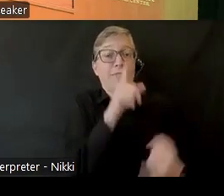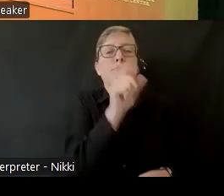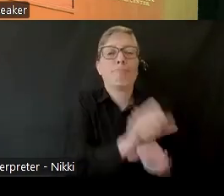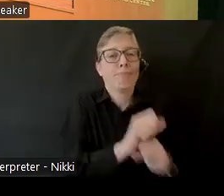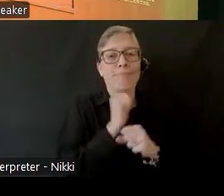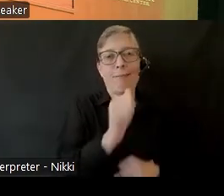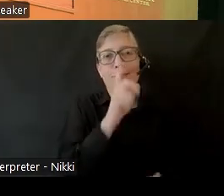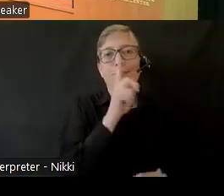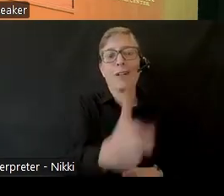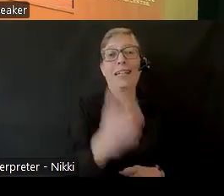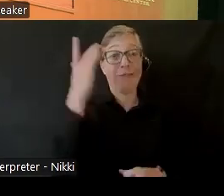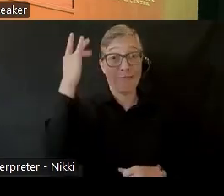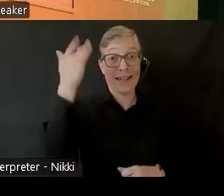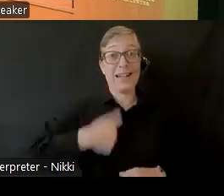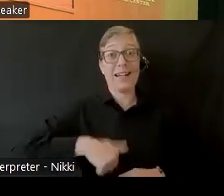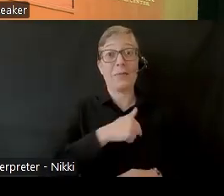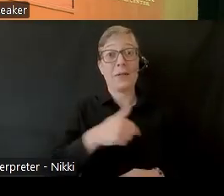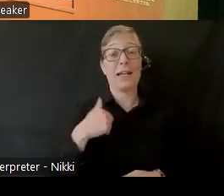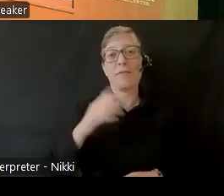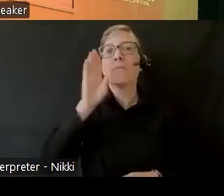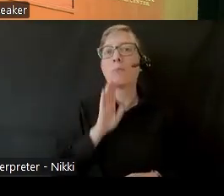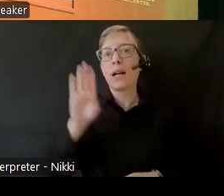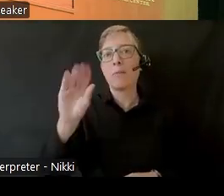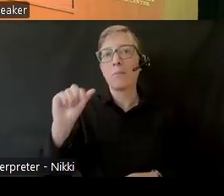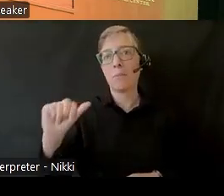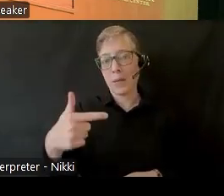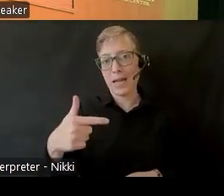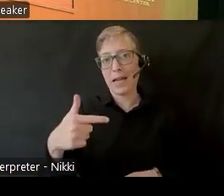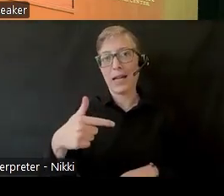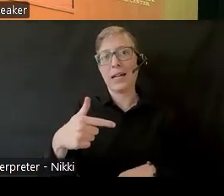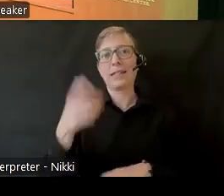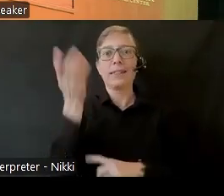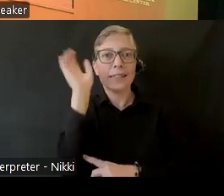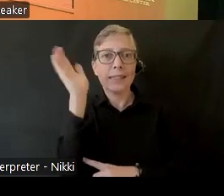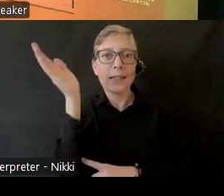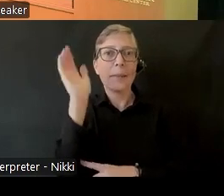bag seminar series over the summer, as we do every summer.